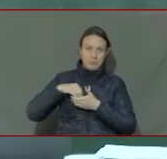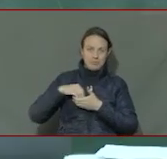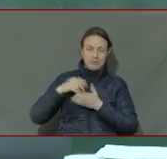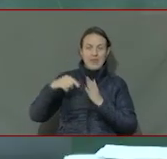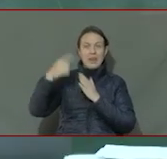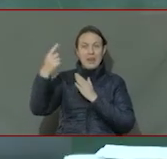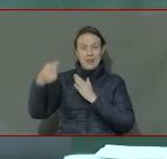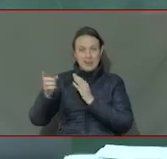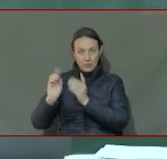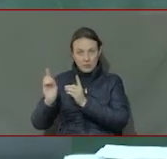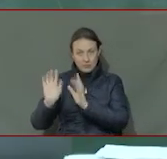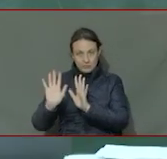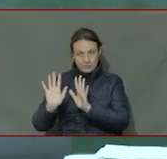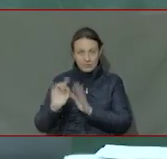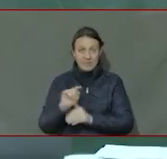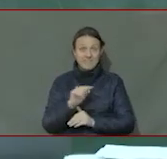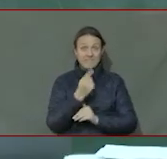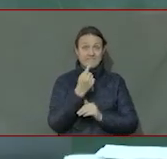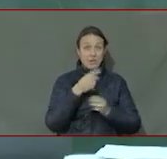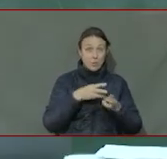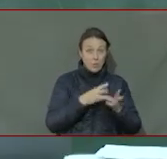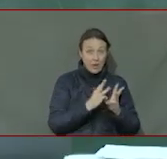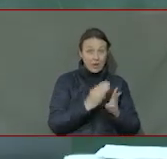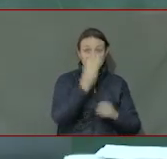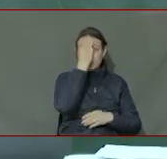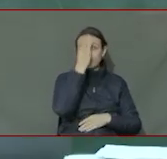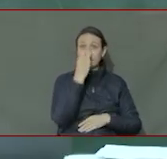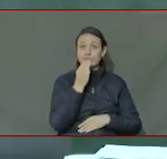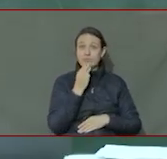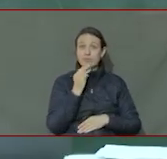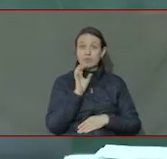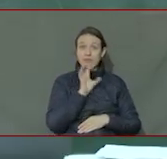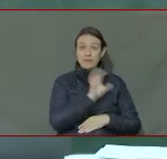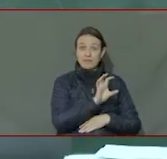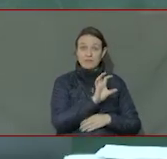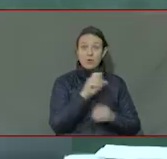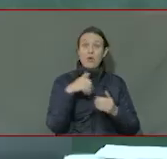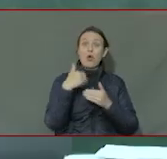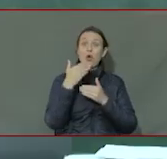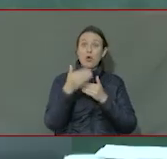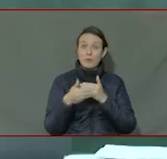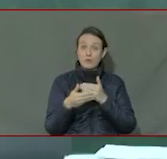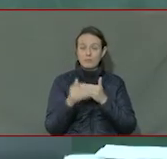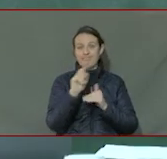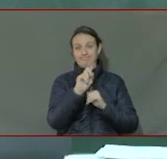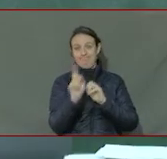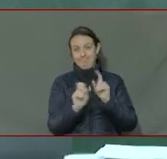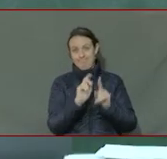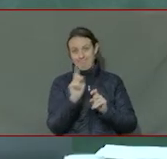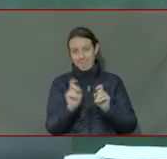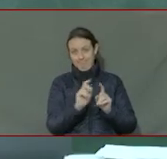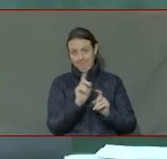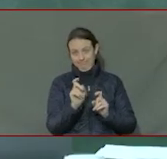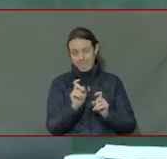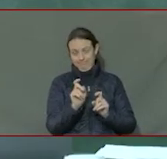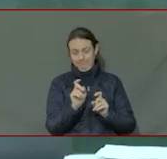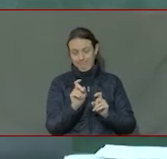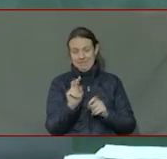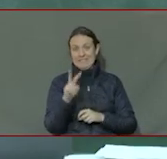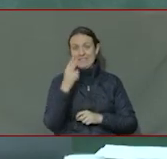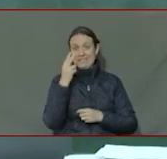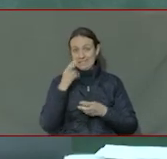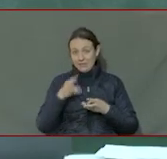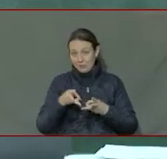asked, please write number 1, diagrams will be given like this, and then questions are asked from the diagram. Number